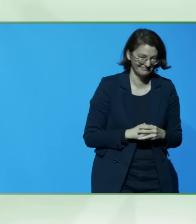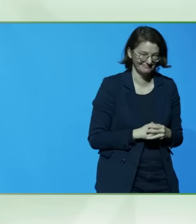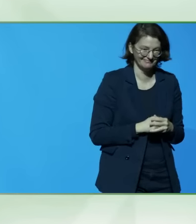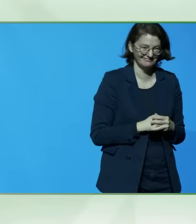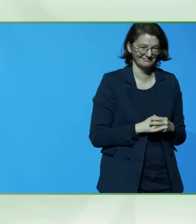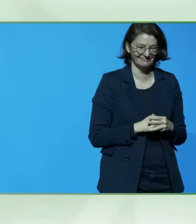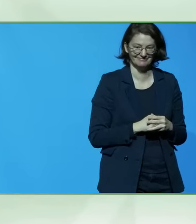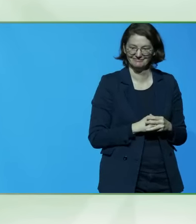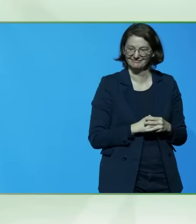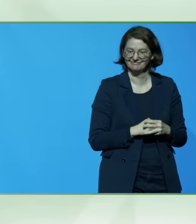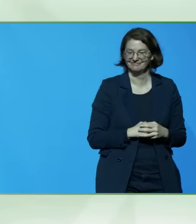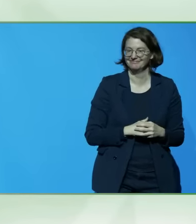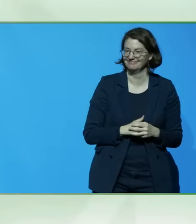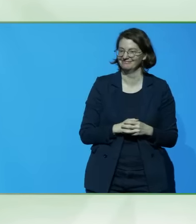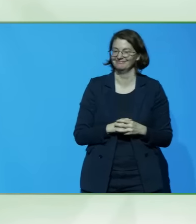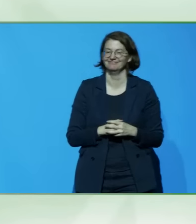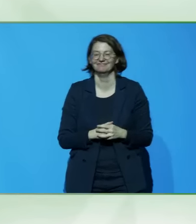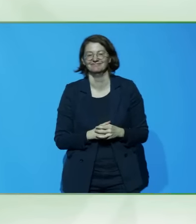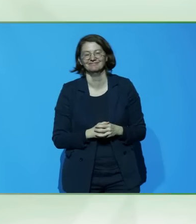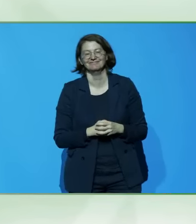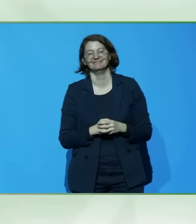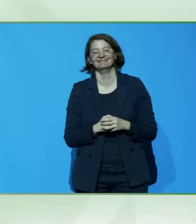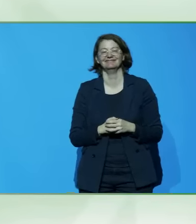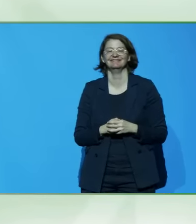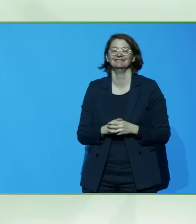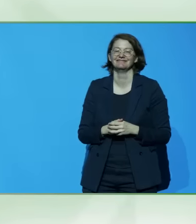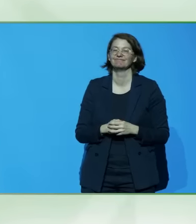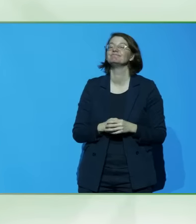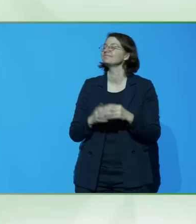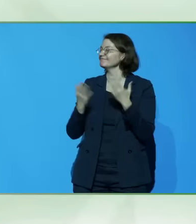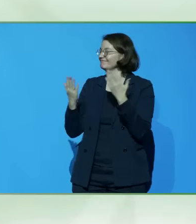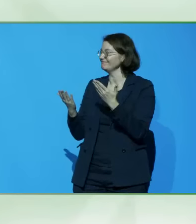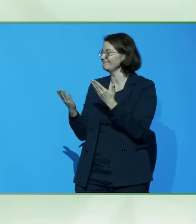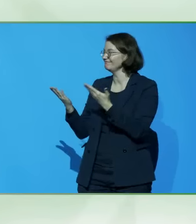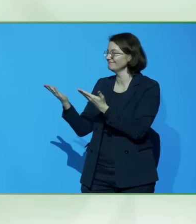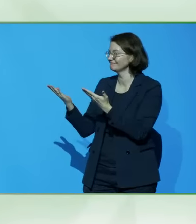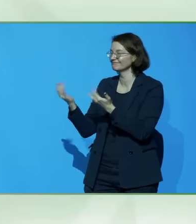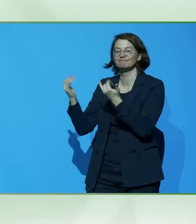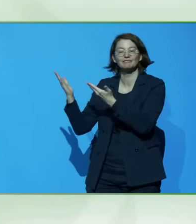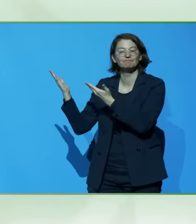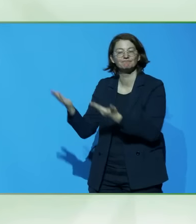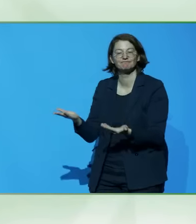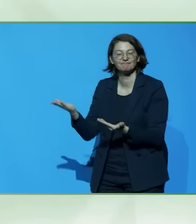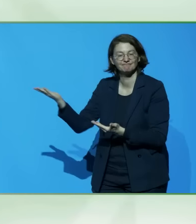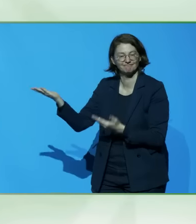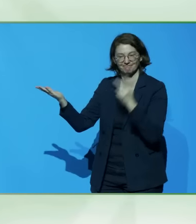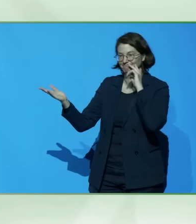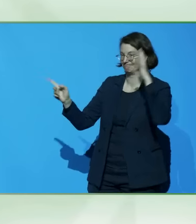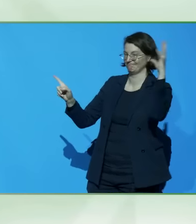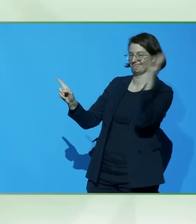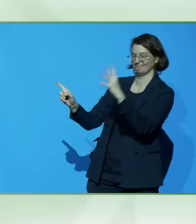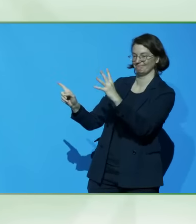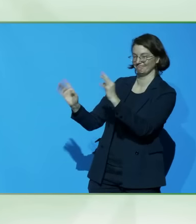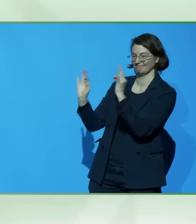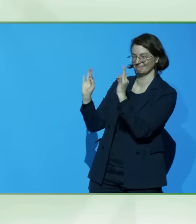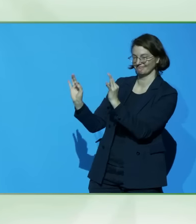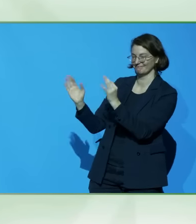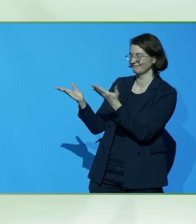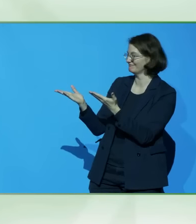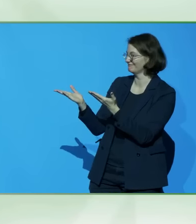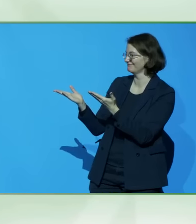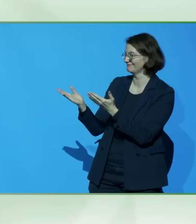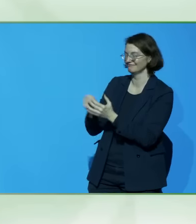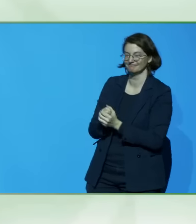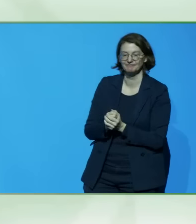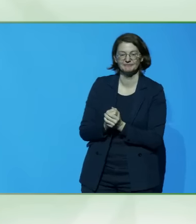So, let's go to the spotlight. I think we can see each other much better. So, Ockman, I see Markus.